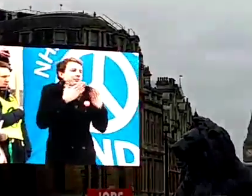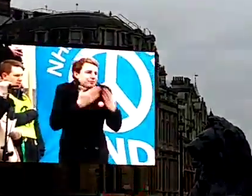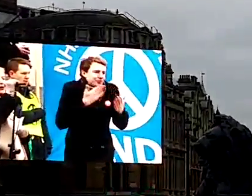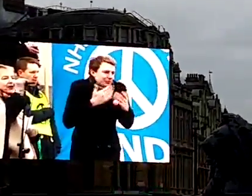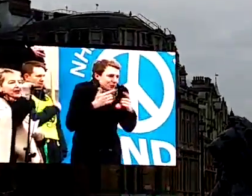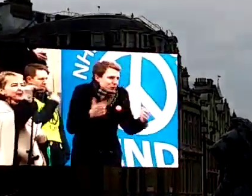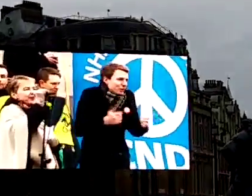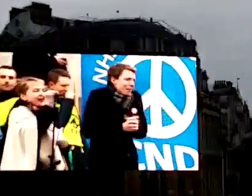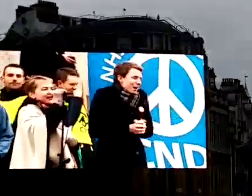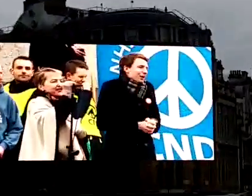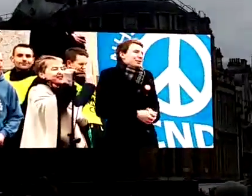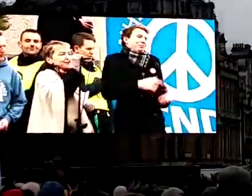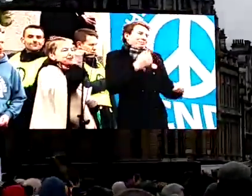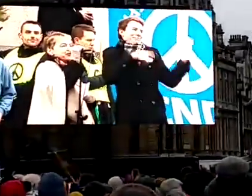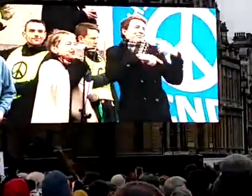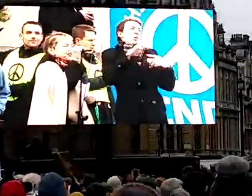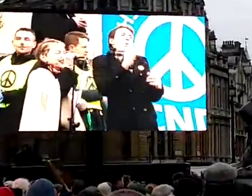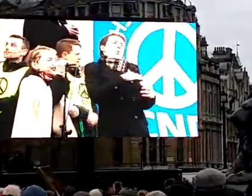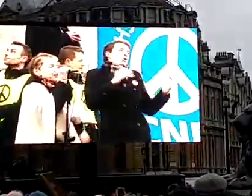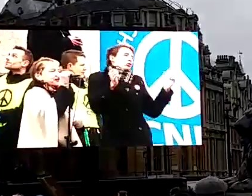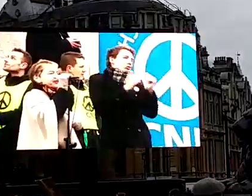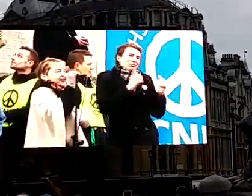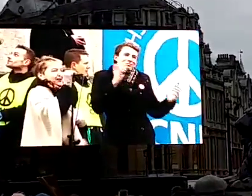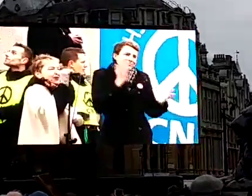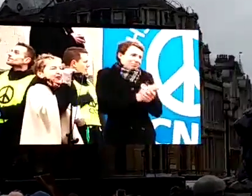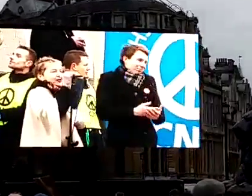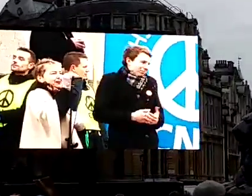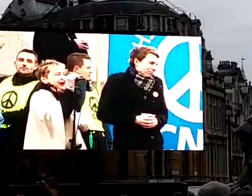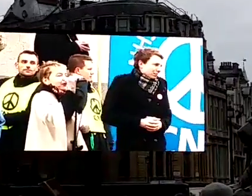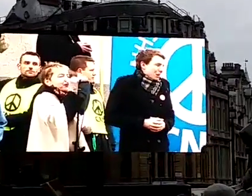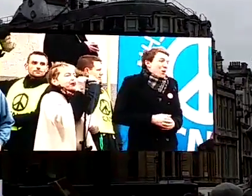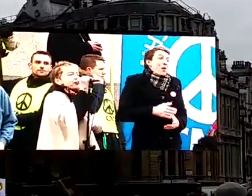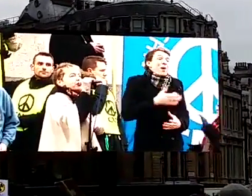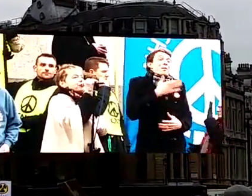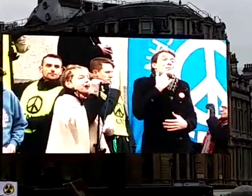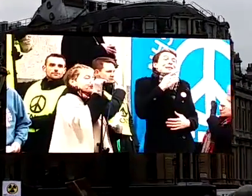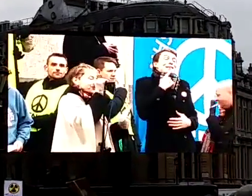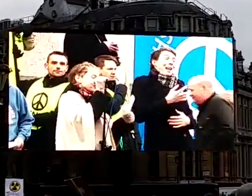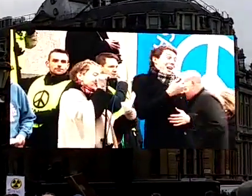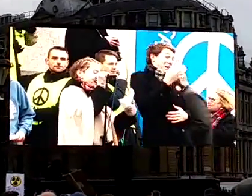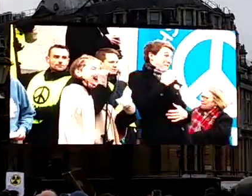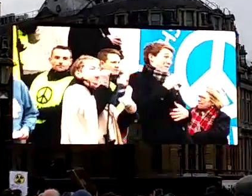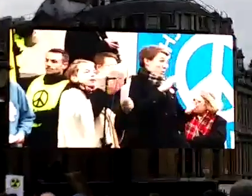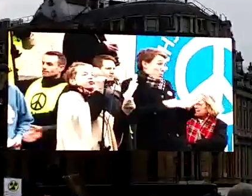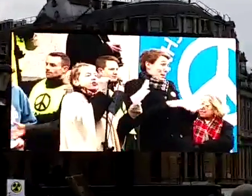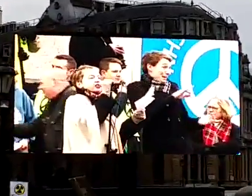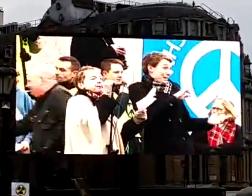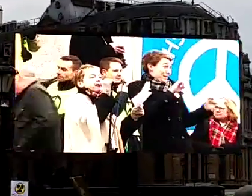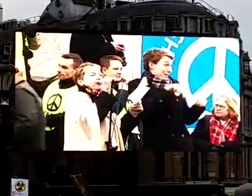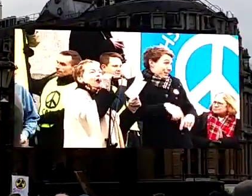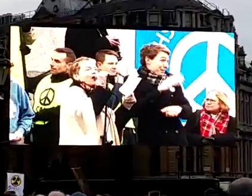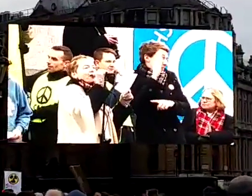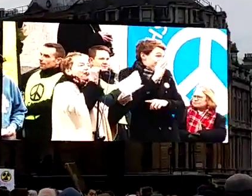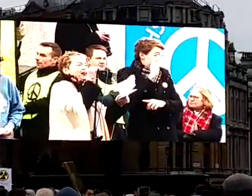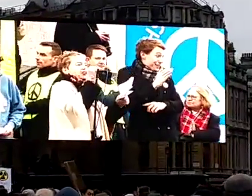I'm sure we all agree with that, and I'm pleased to say you'll be seeing him on this platform in a few moments. But